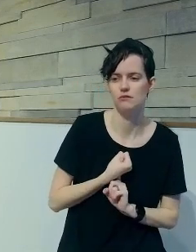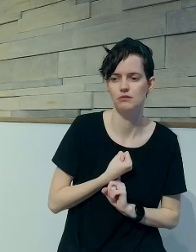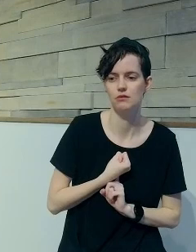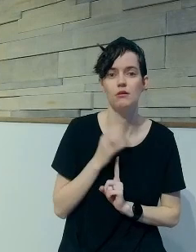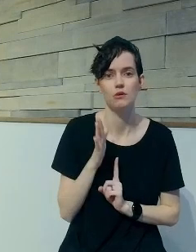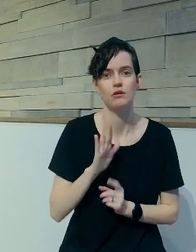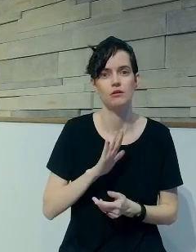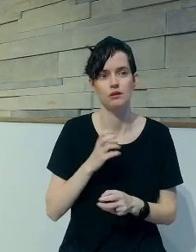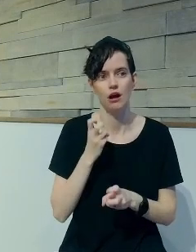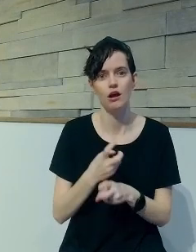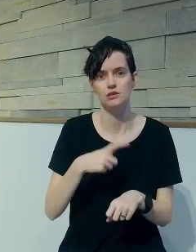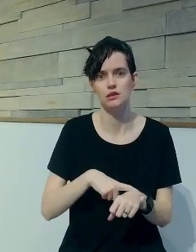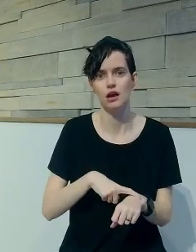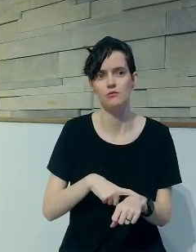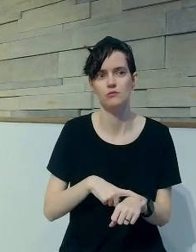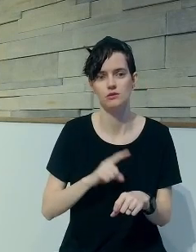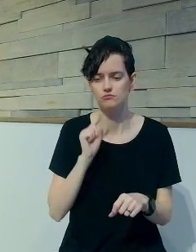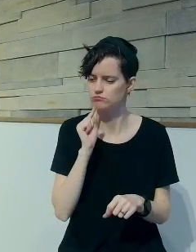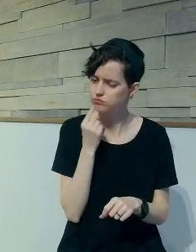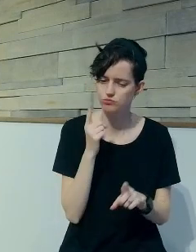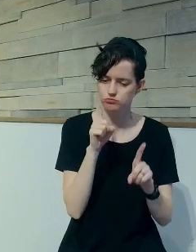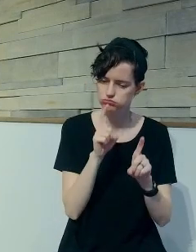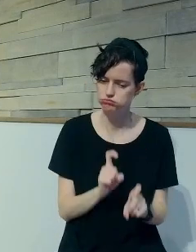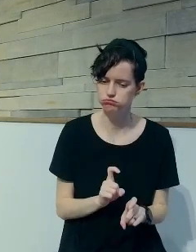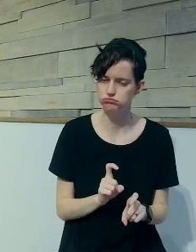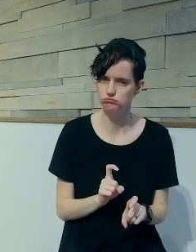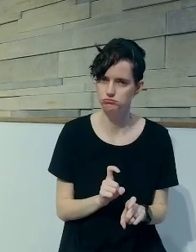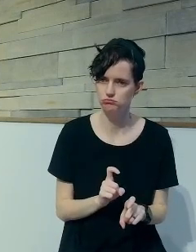be a difficult time for you in a serious test.